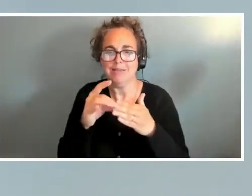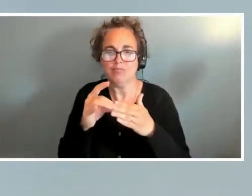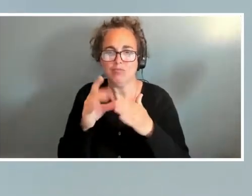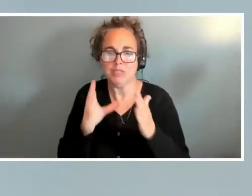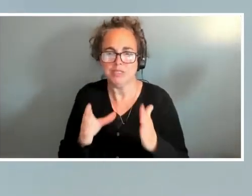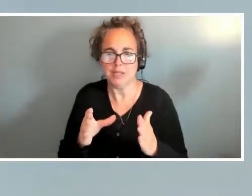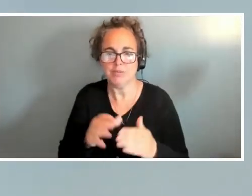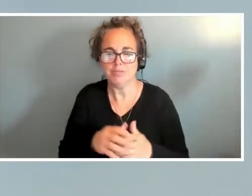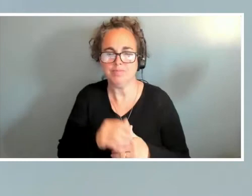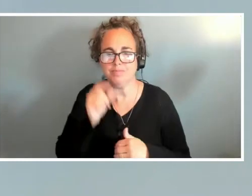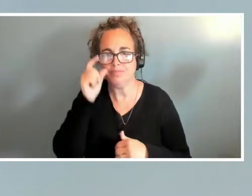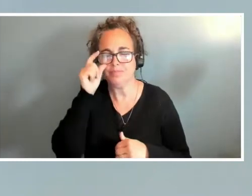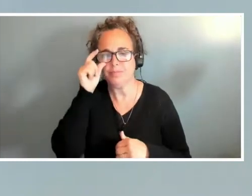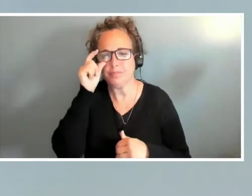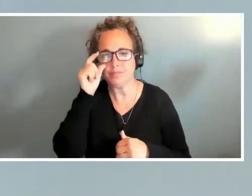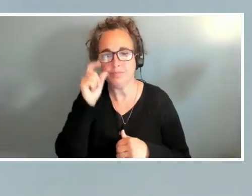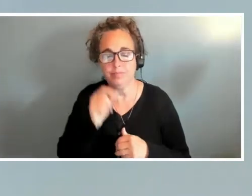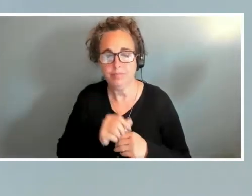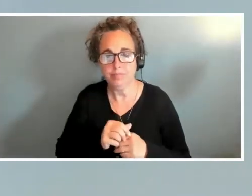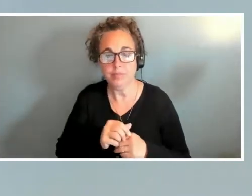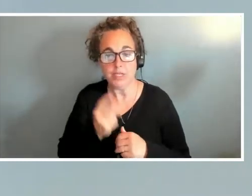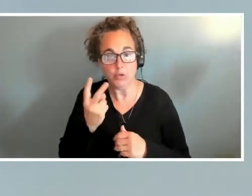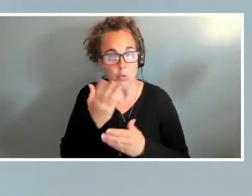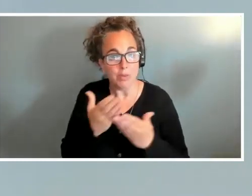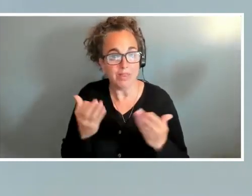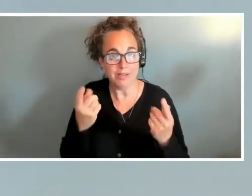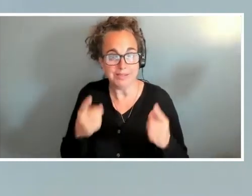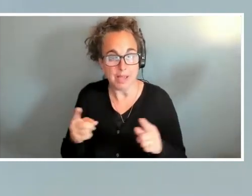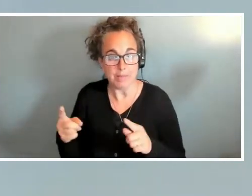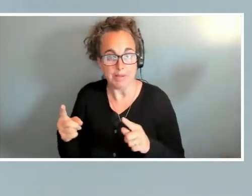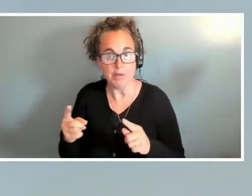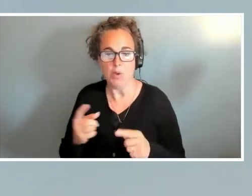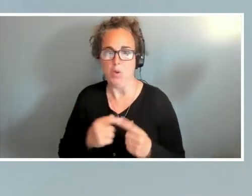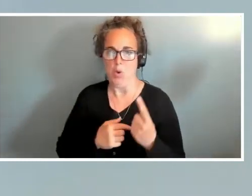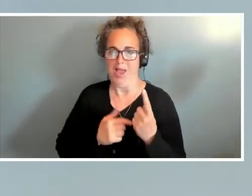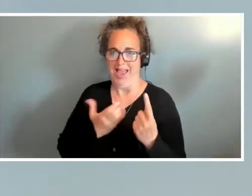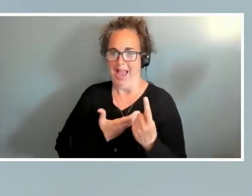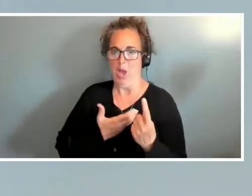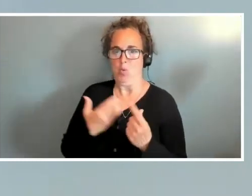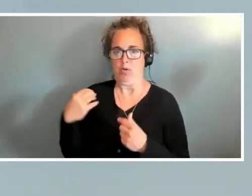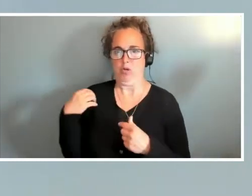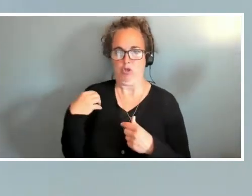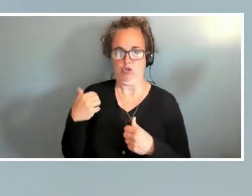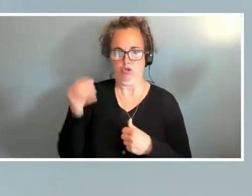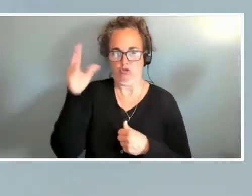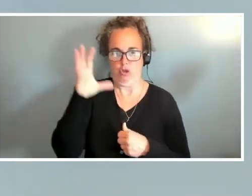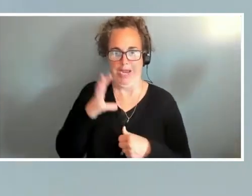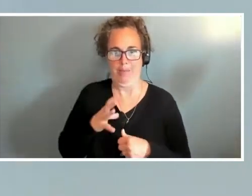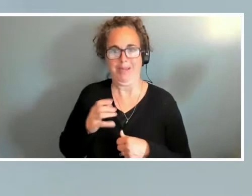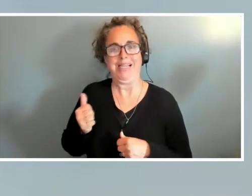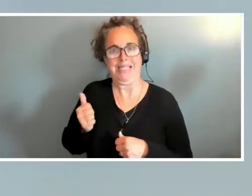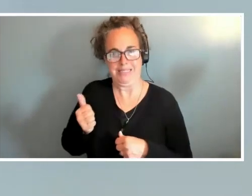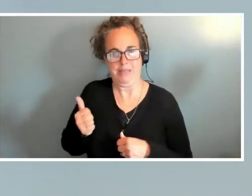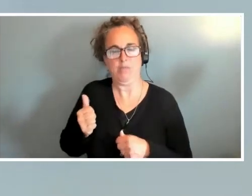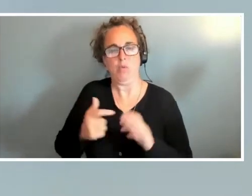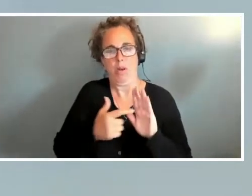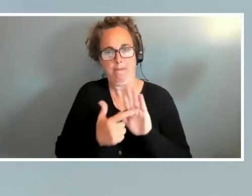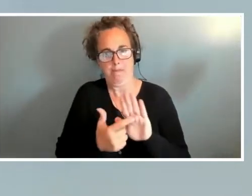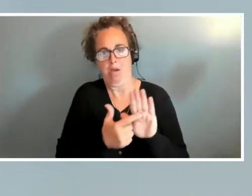What happened then was interesting. Two things happened. One is our chairman decided he would model good behavior